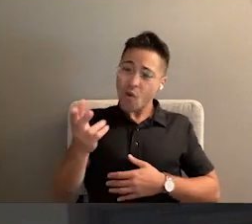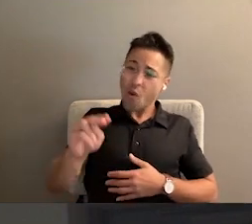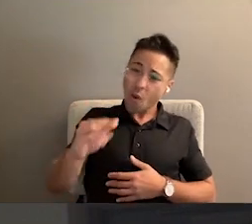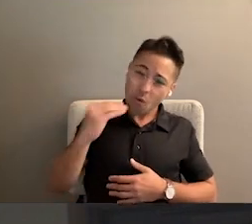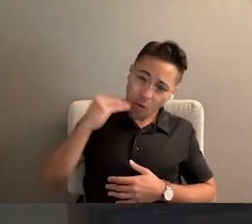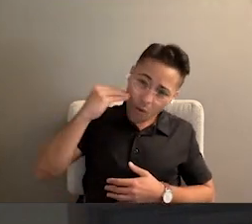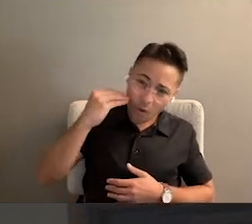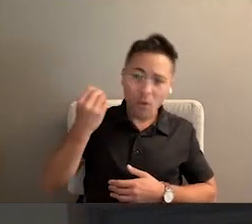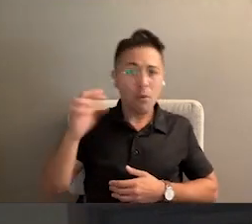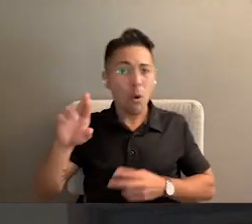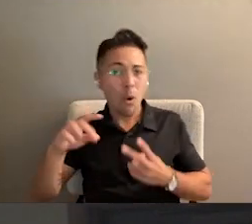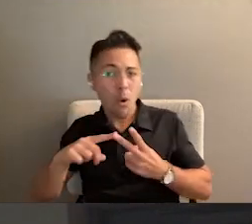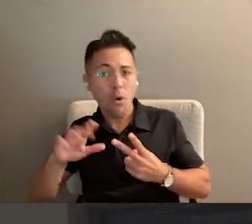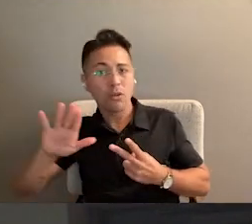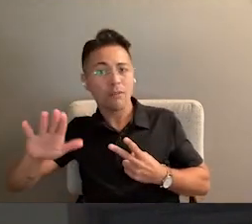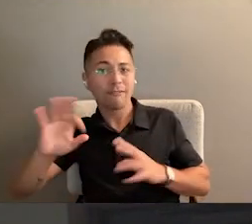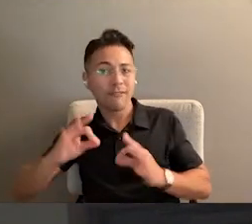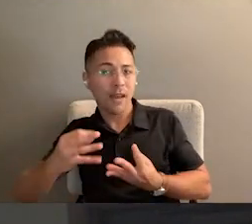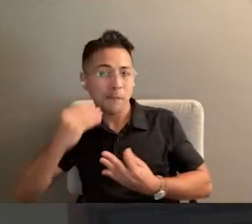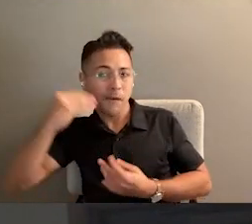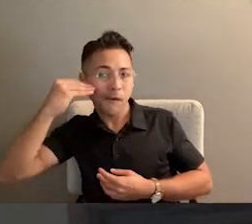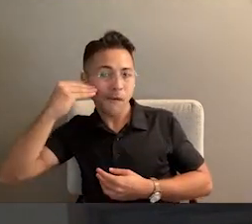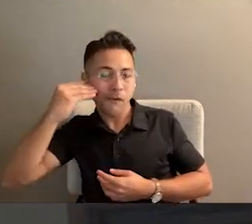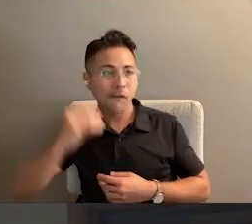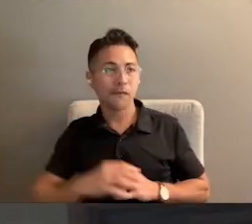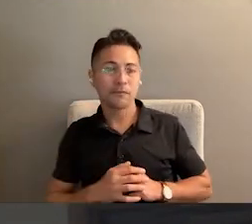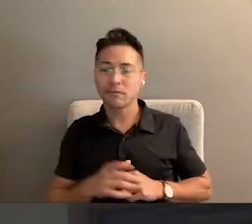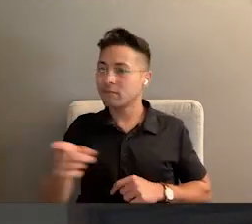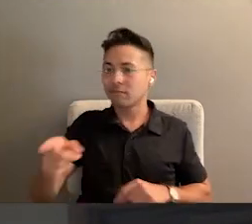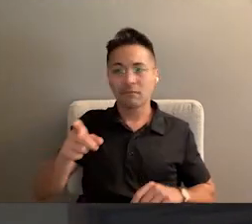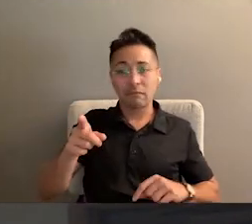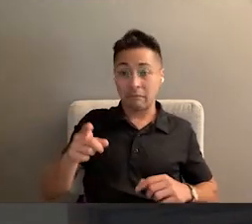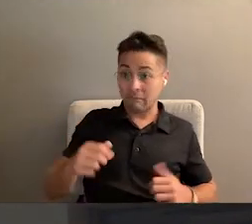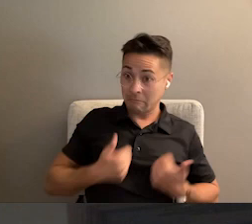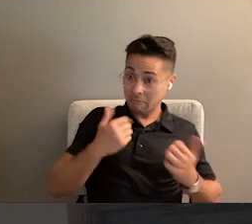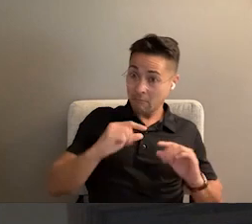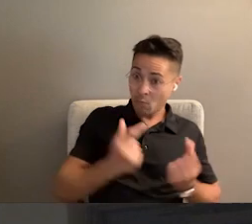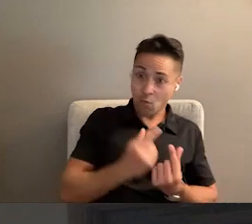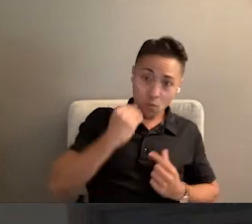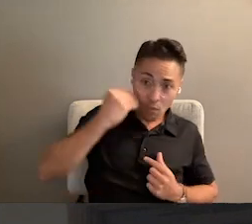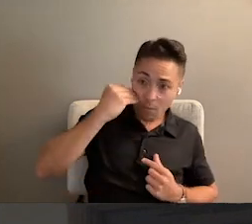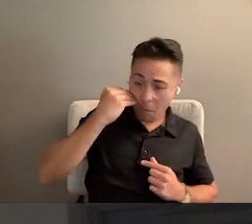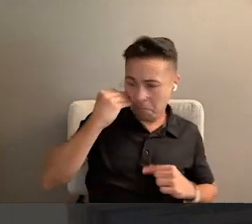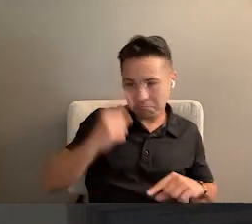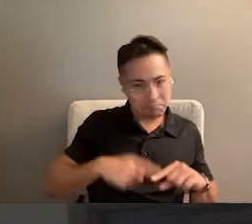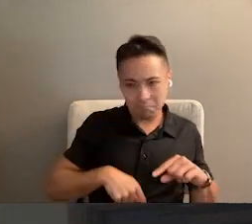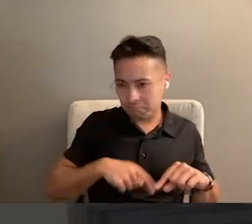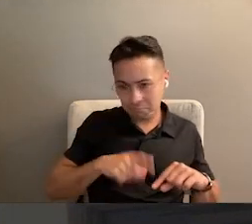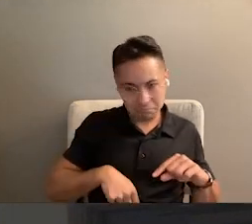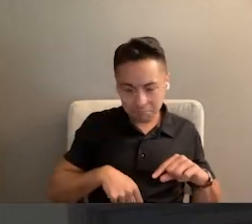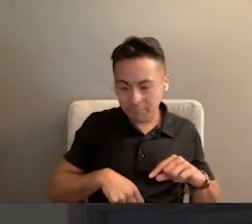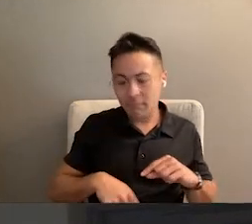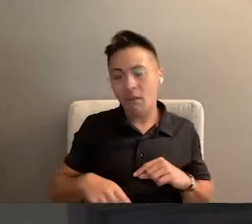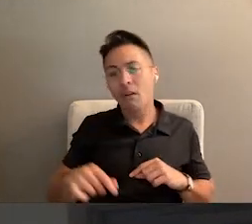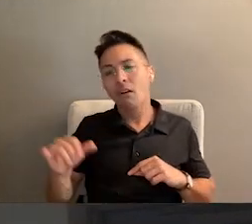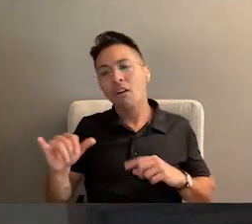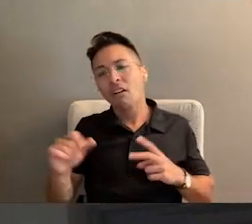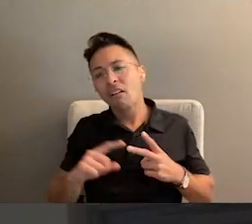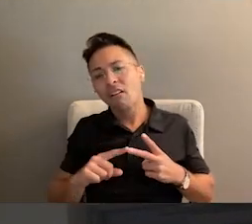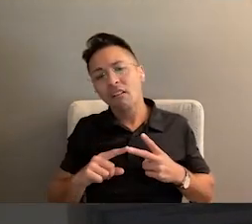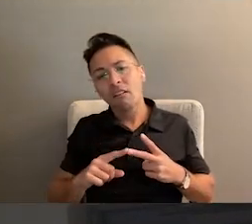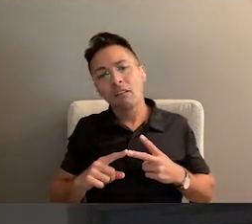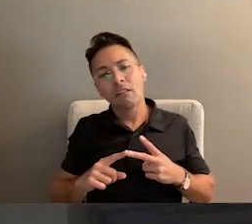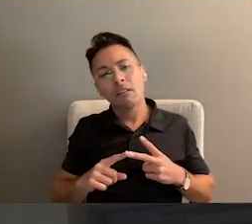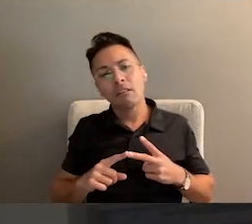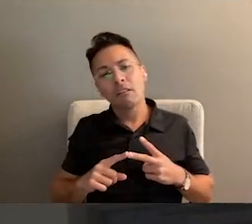You have to live in your own home or your family home. All right. Basically, you can't live in a group